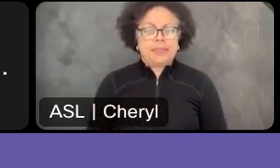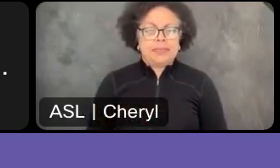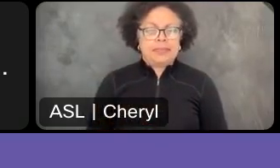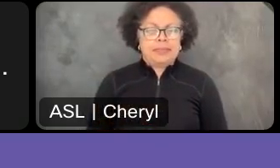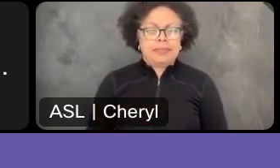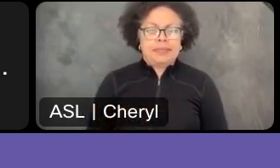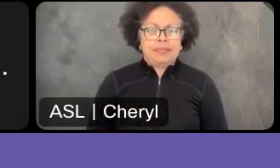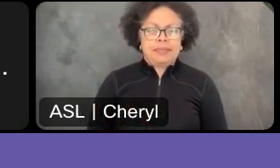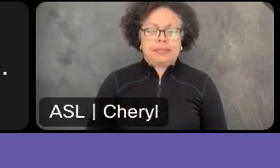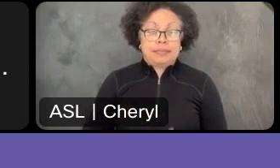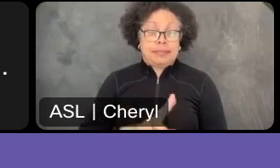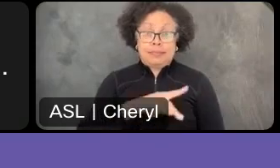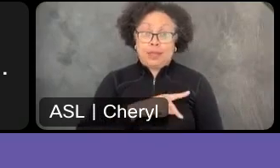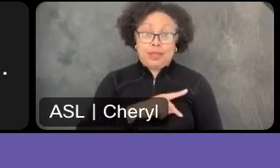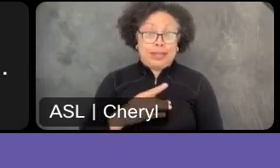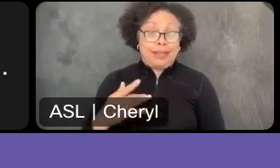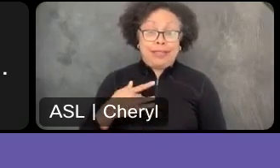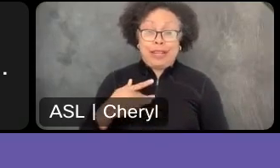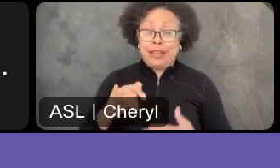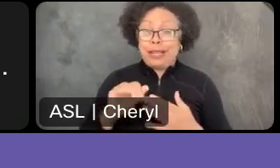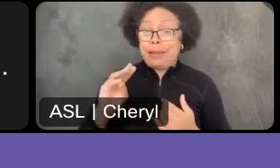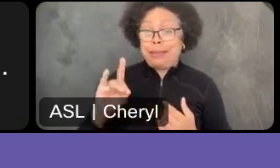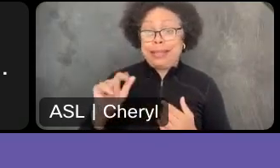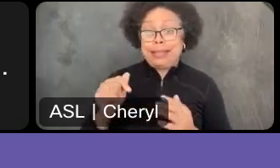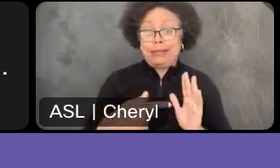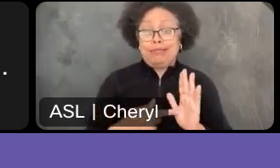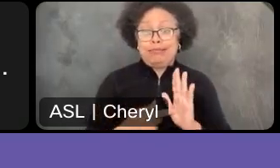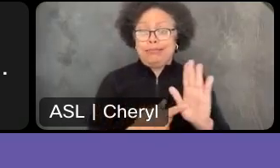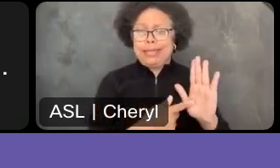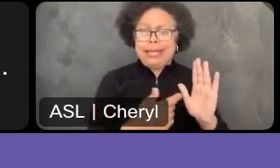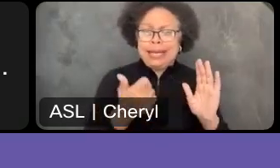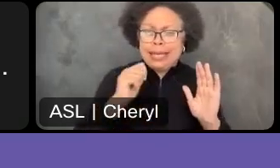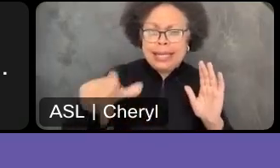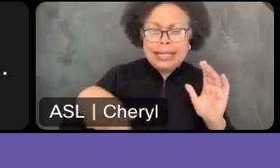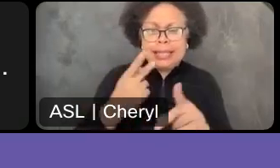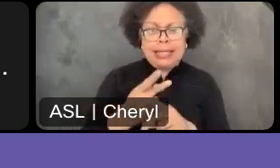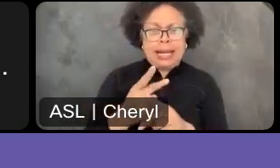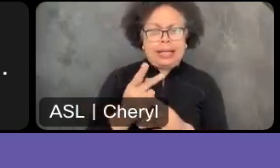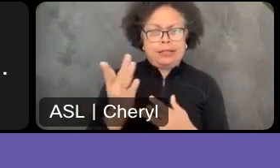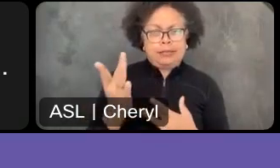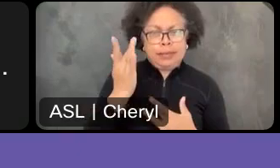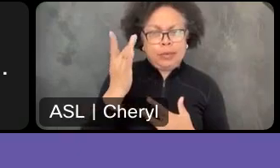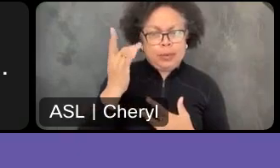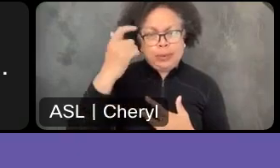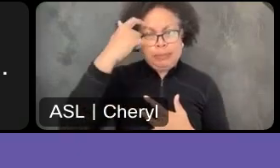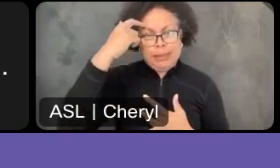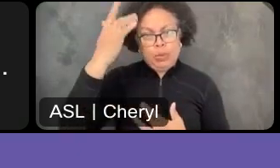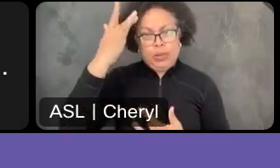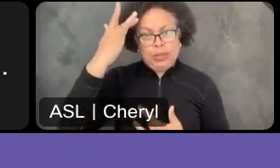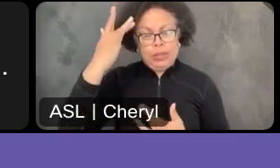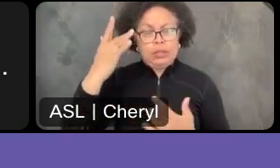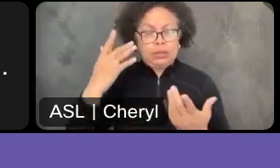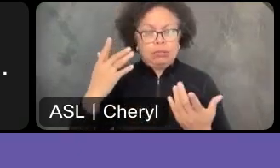I personally feel like the media portrays any kind of mental illness in a way that makes people